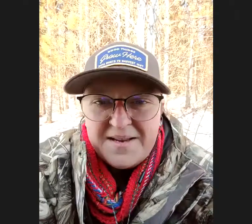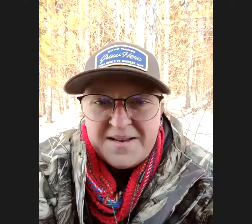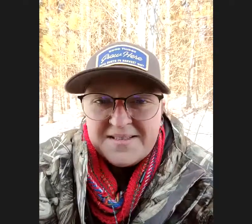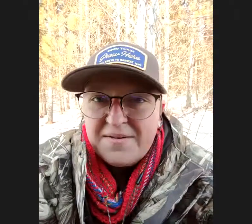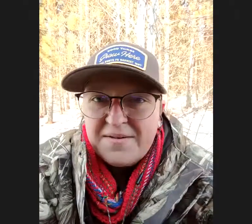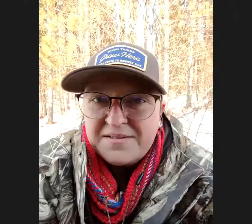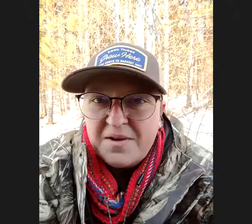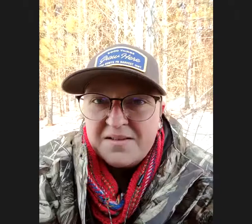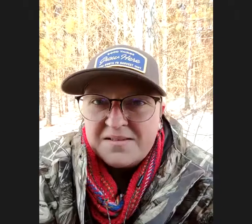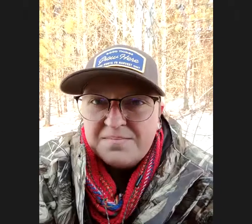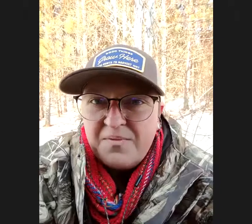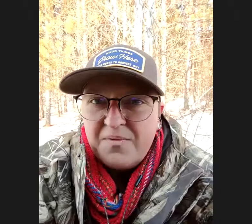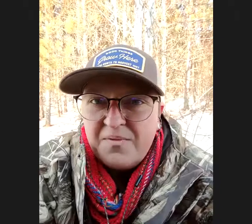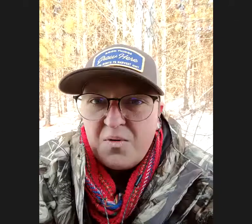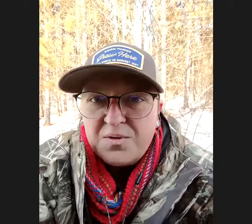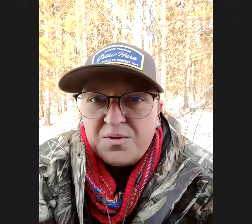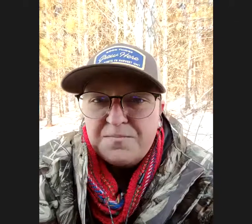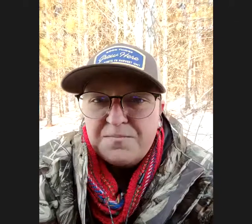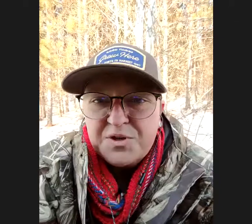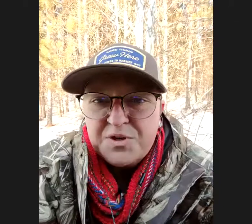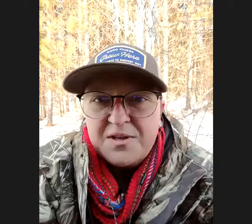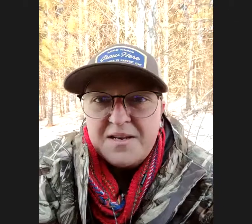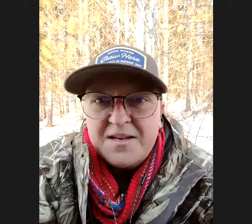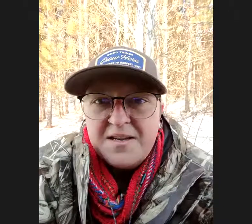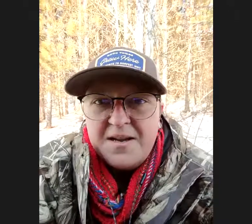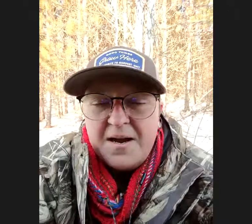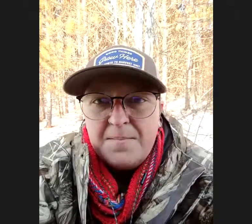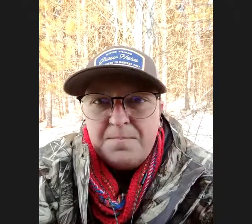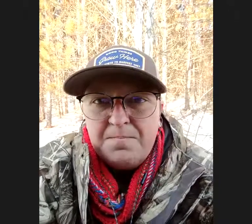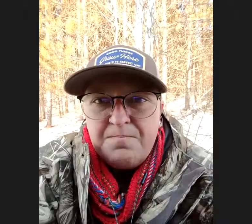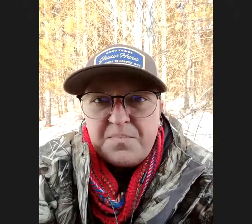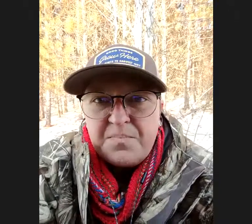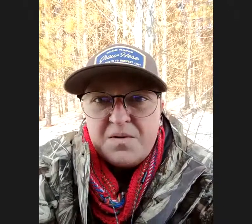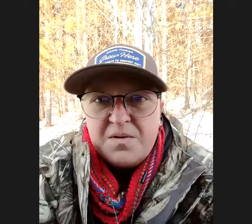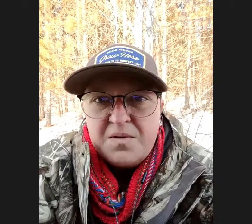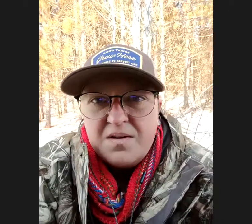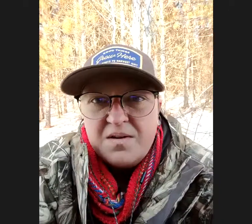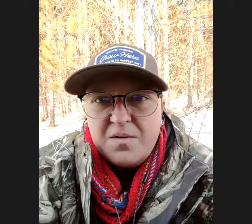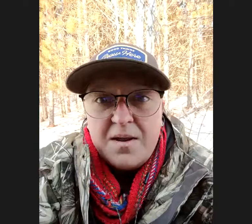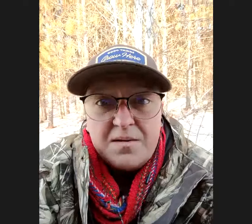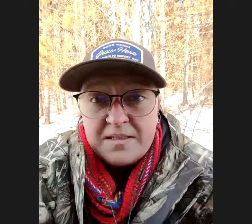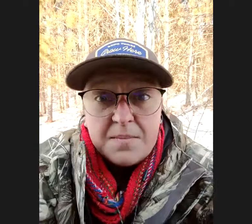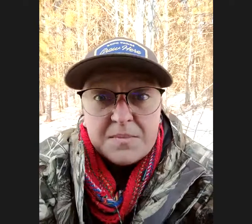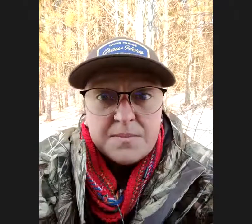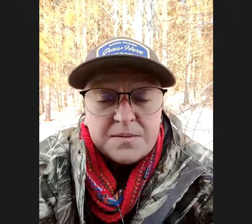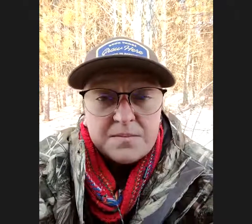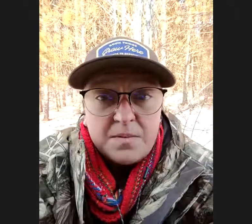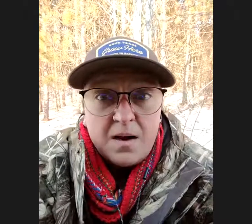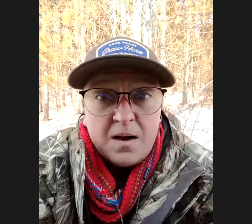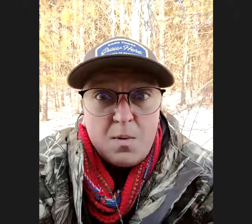same as before. So traditionally, um when like